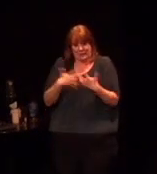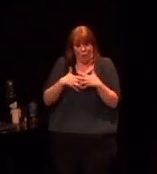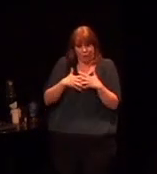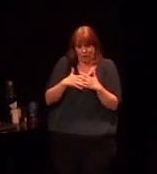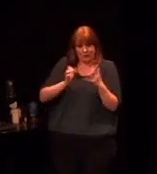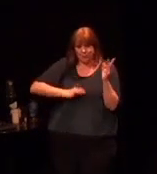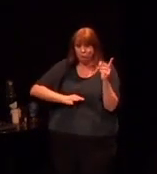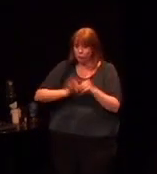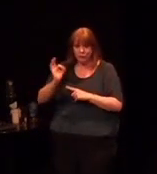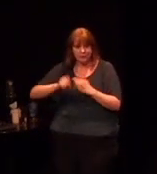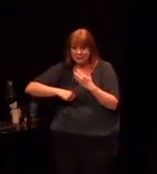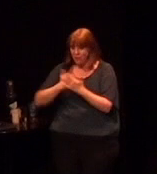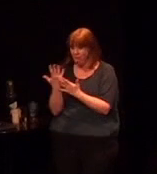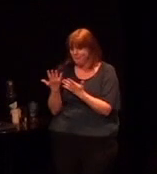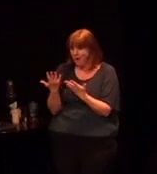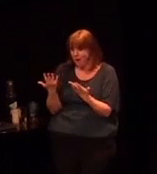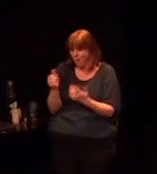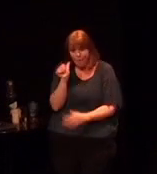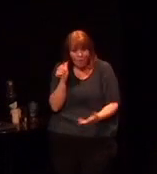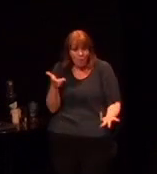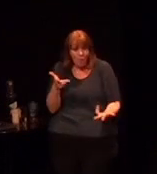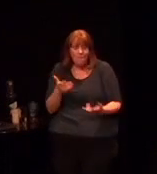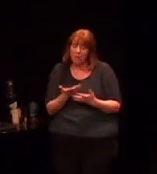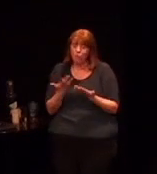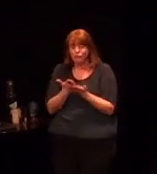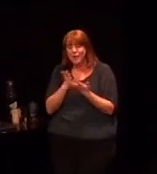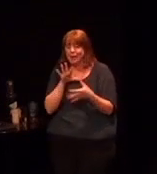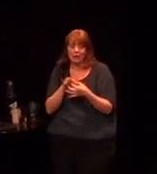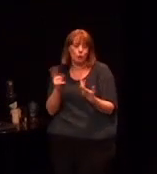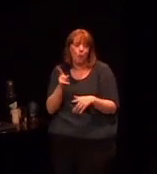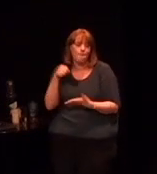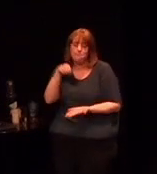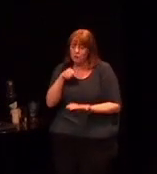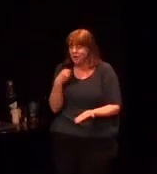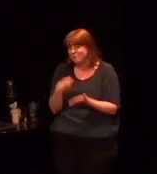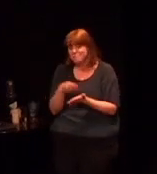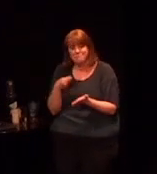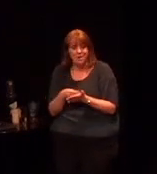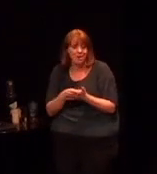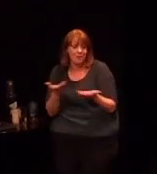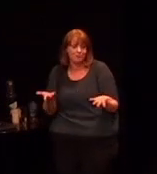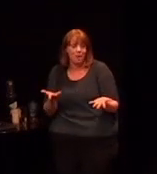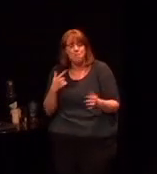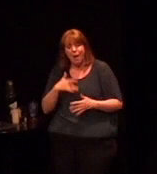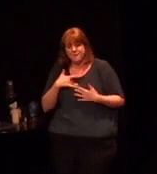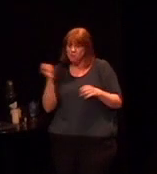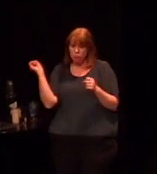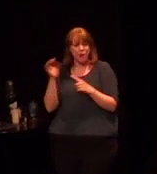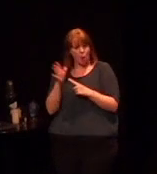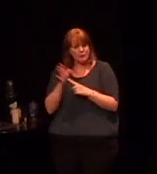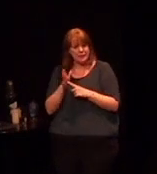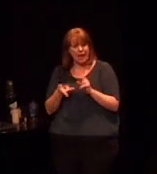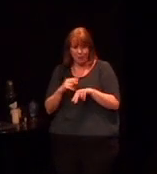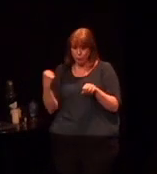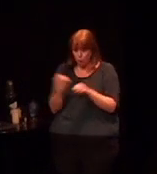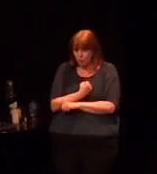things moving forward. And it all comes down to a lot of time, money, budgeting. But for me, it's like the priority. It's like, if we're going to